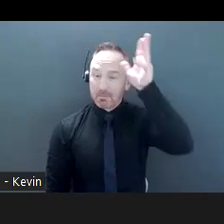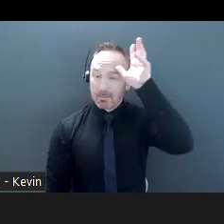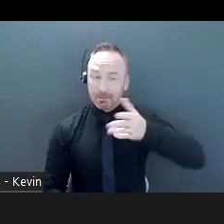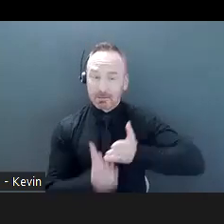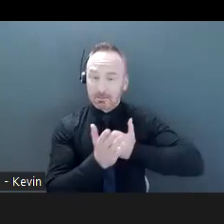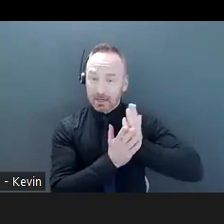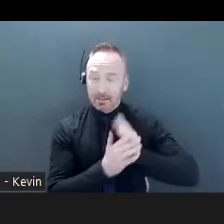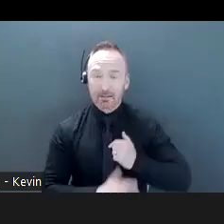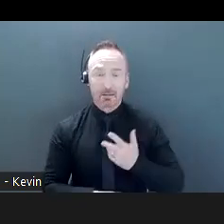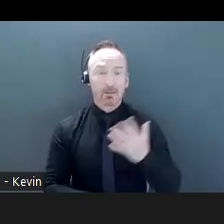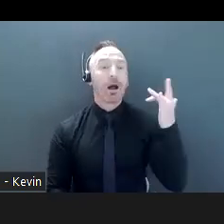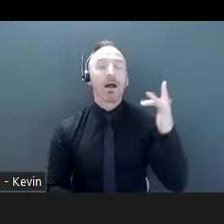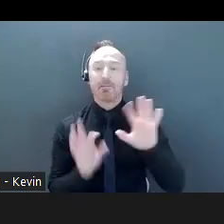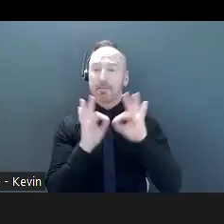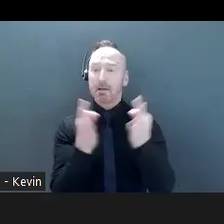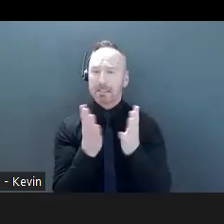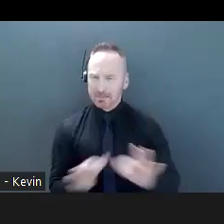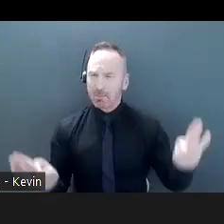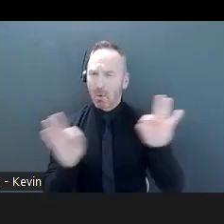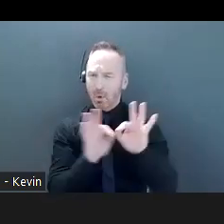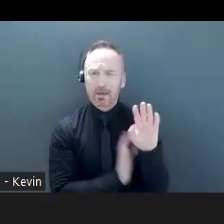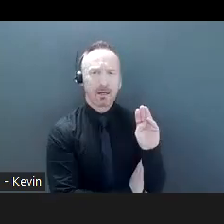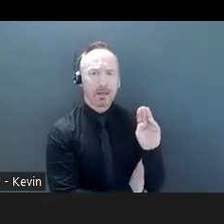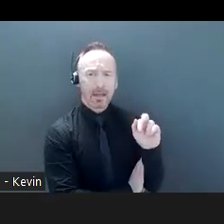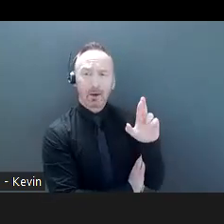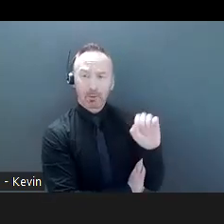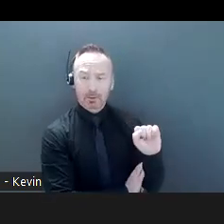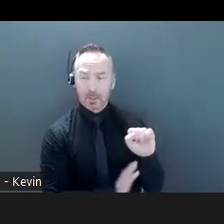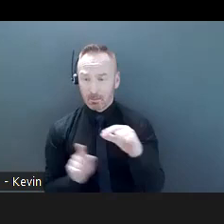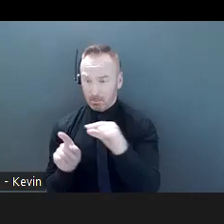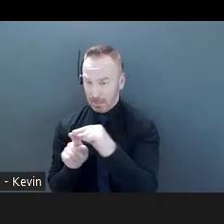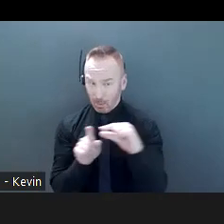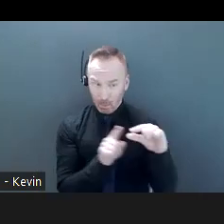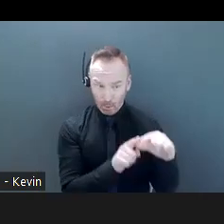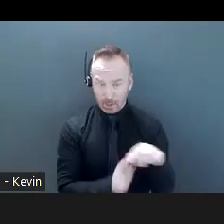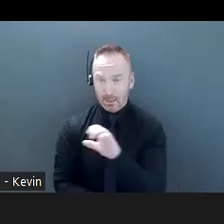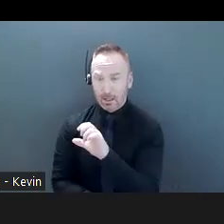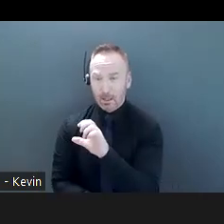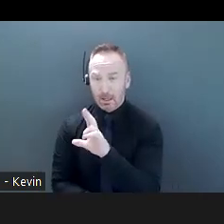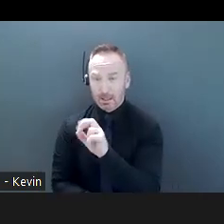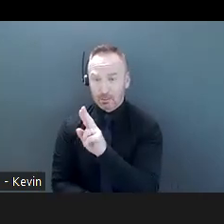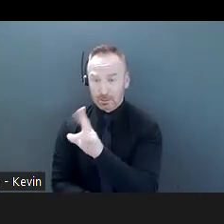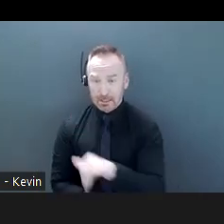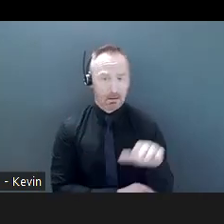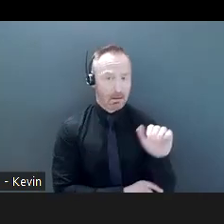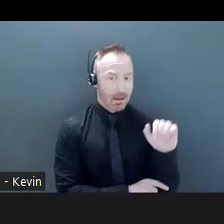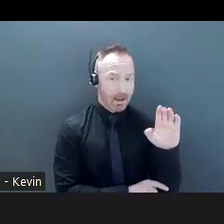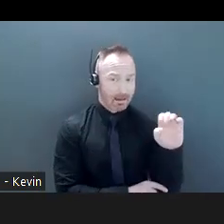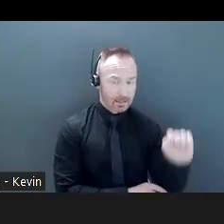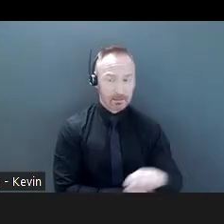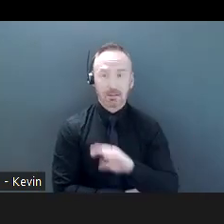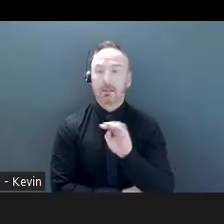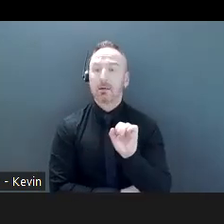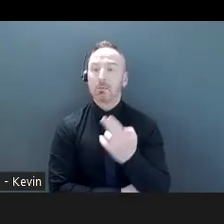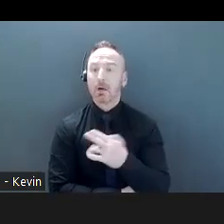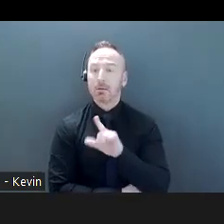And the terminology. Most people are familiar with the terms custody and access. And in March of 2020, the terminology was